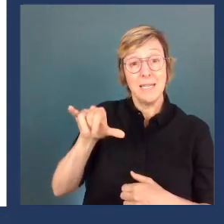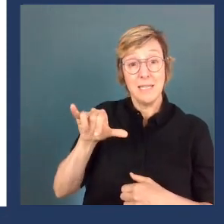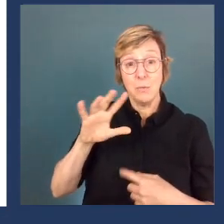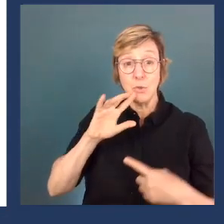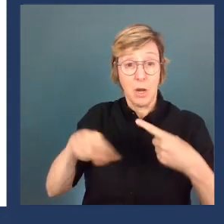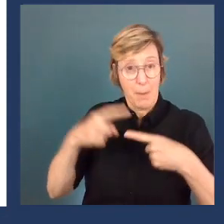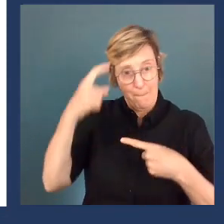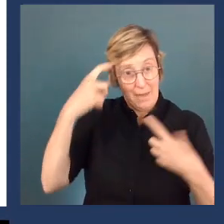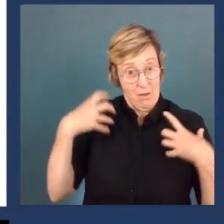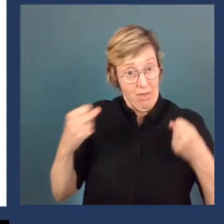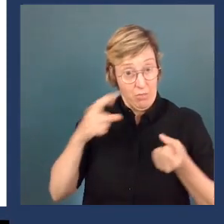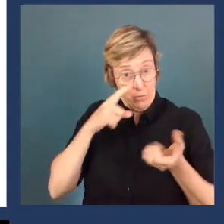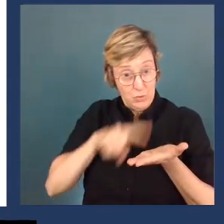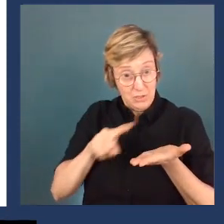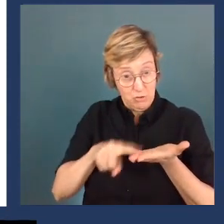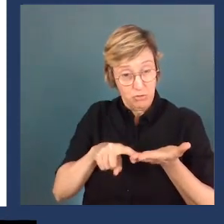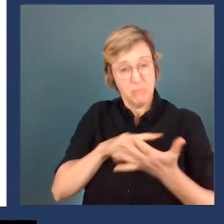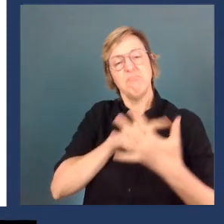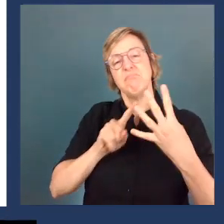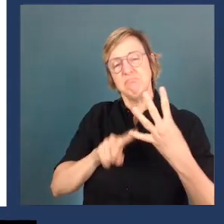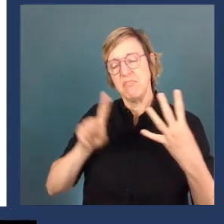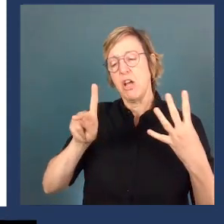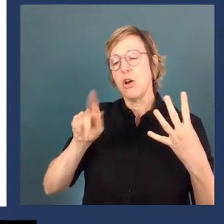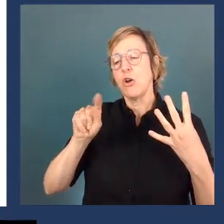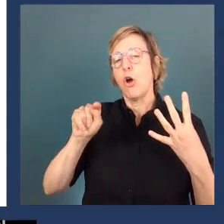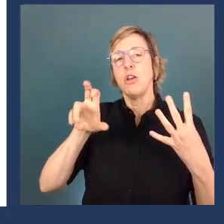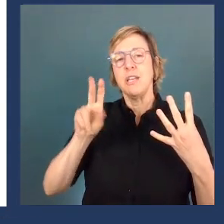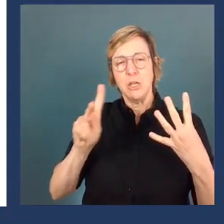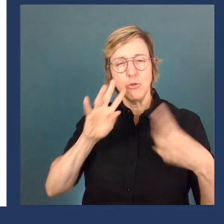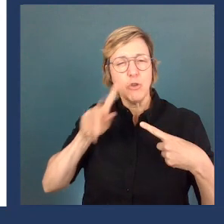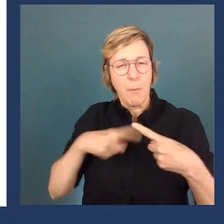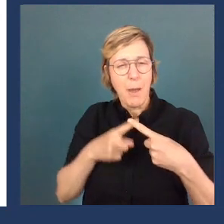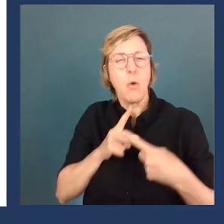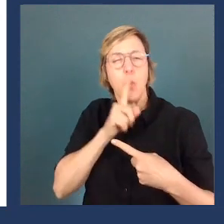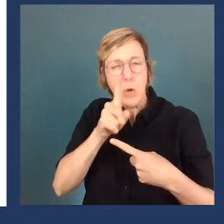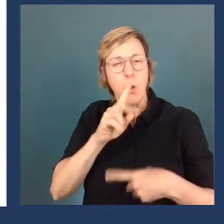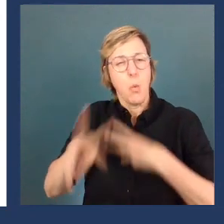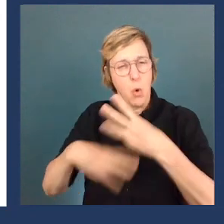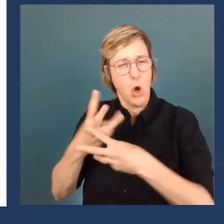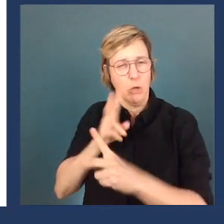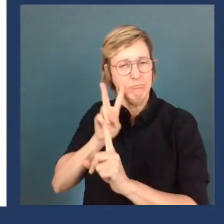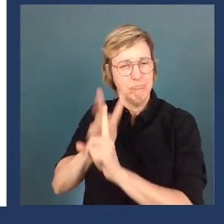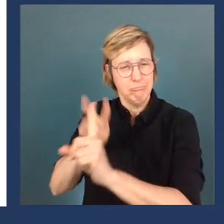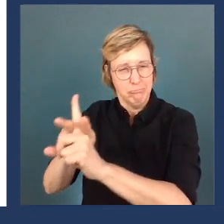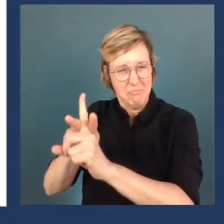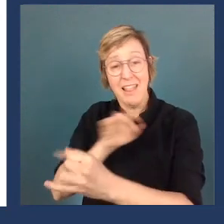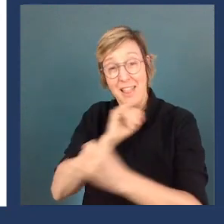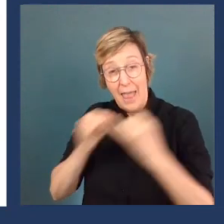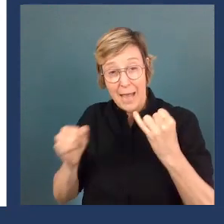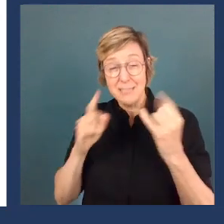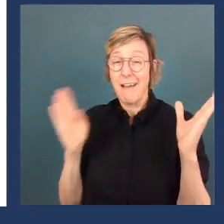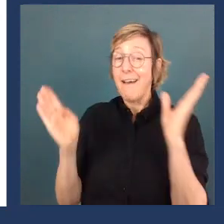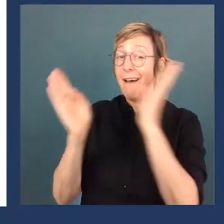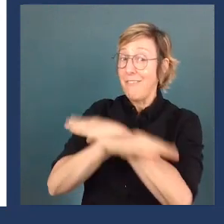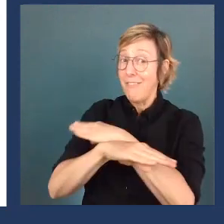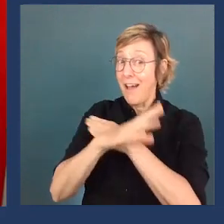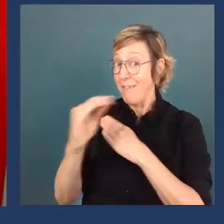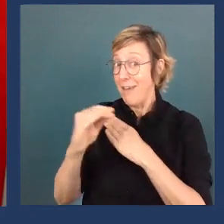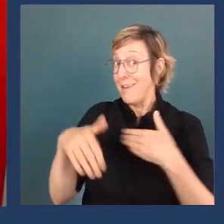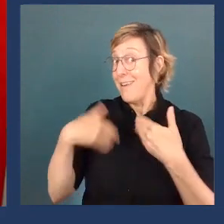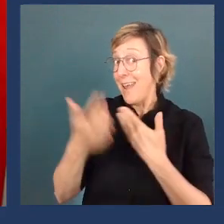how AI can be applied to a real-world scenario. And we'll close with some high fives and next steps. So let's get